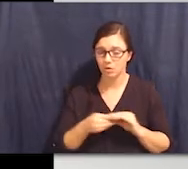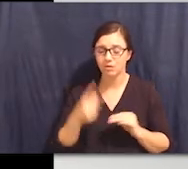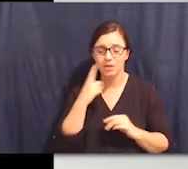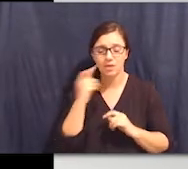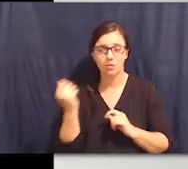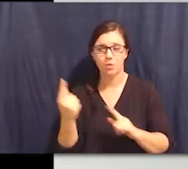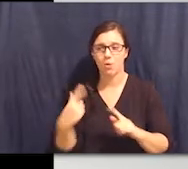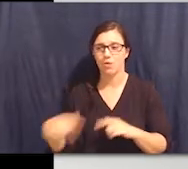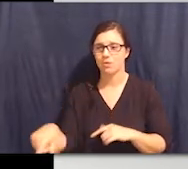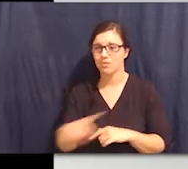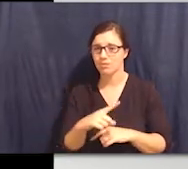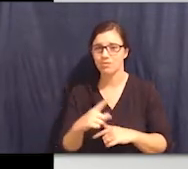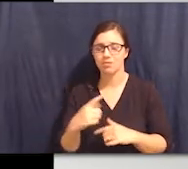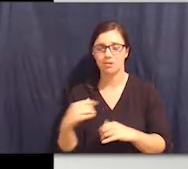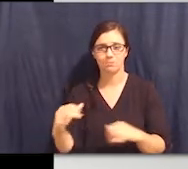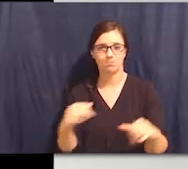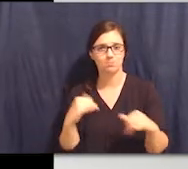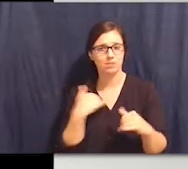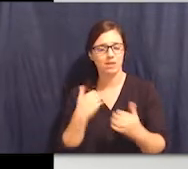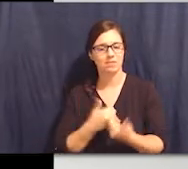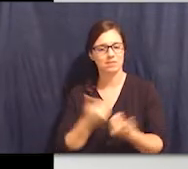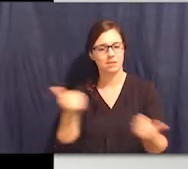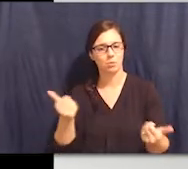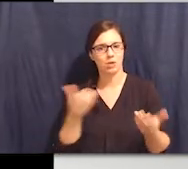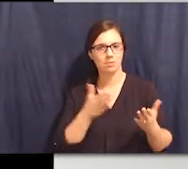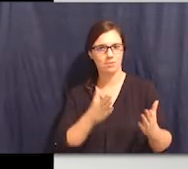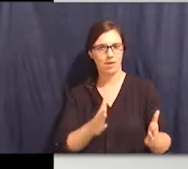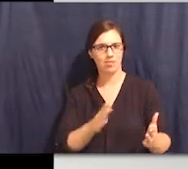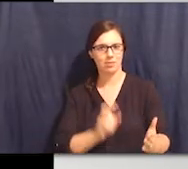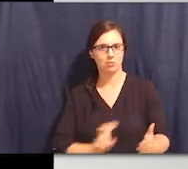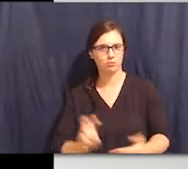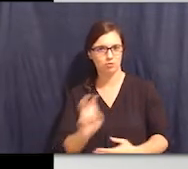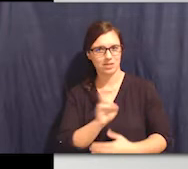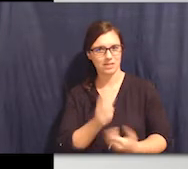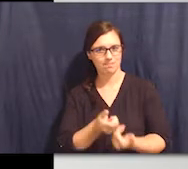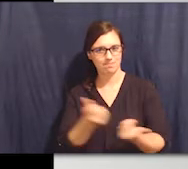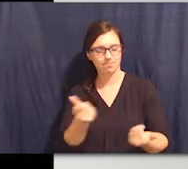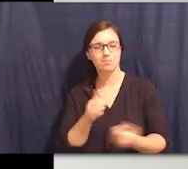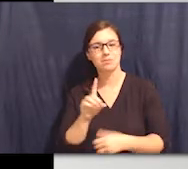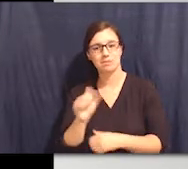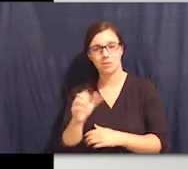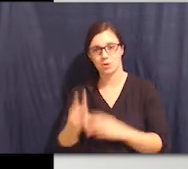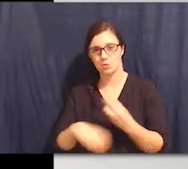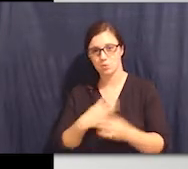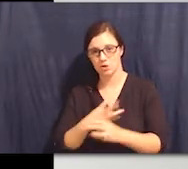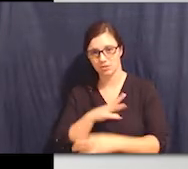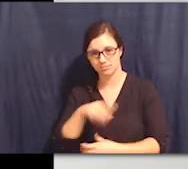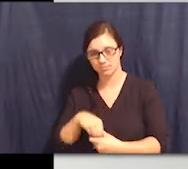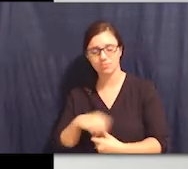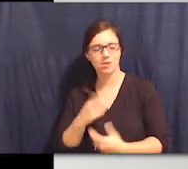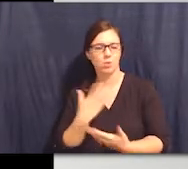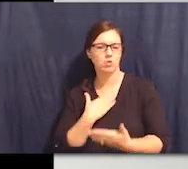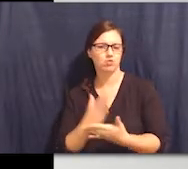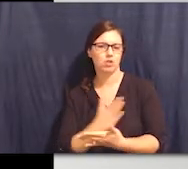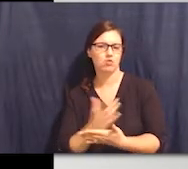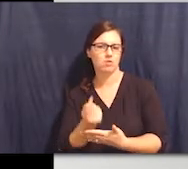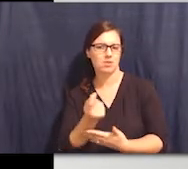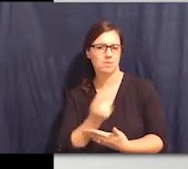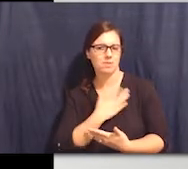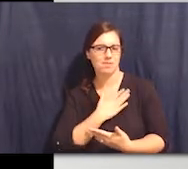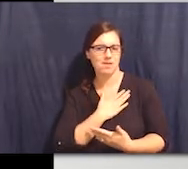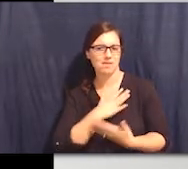think we all have a separate path and journey in the disability world, and I want to share a little bit of mine with